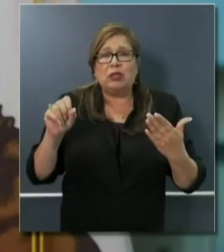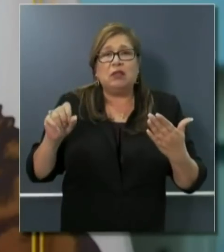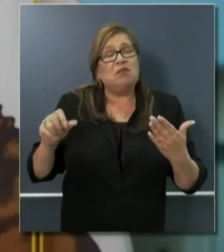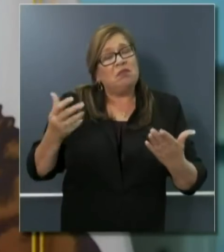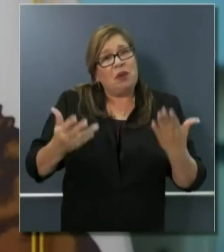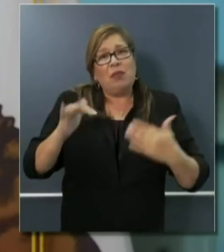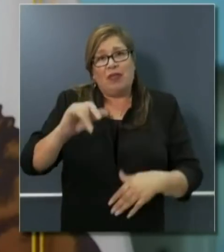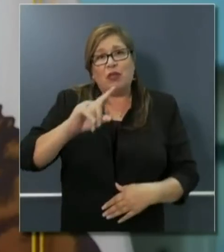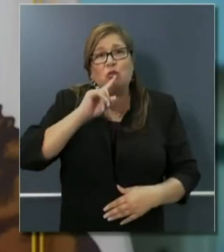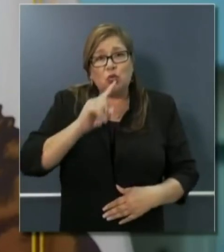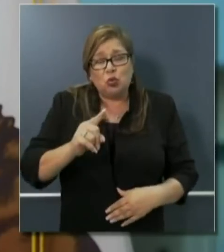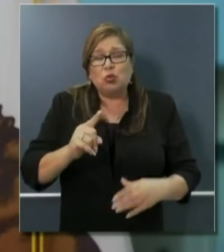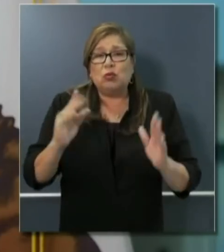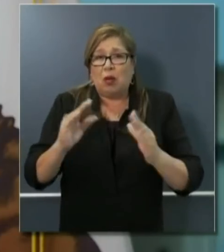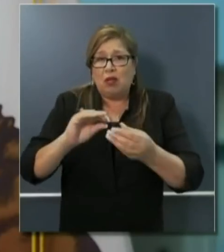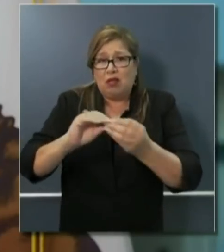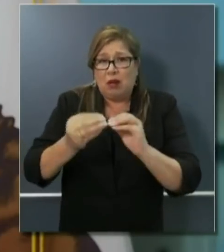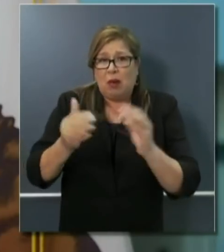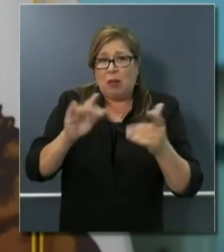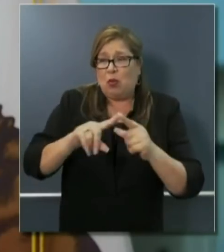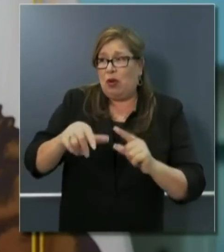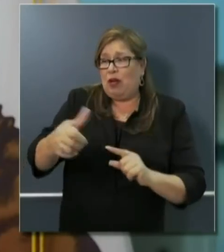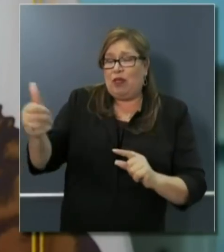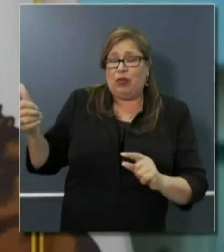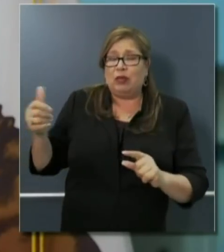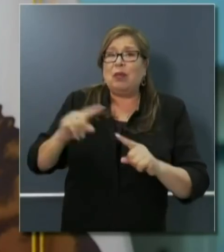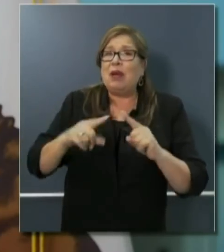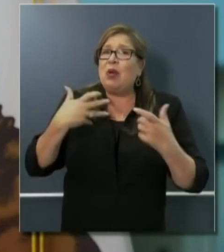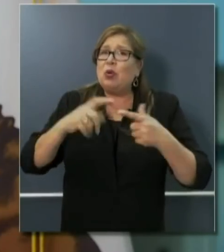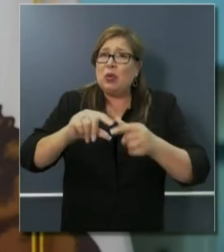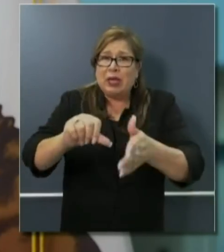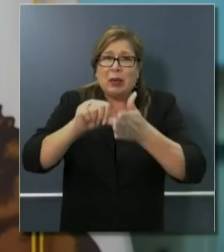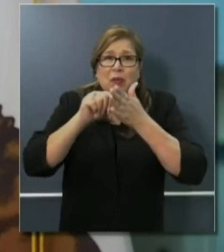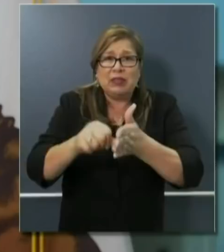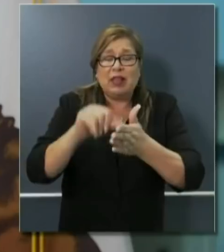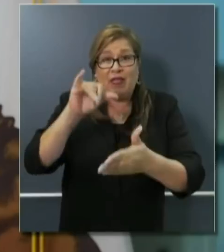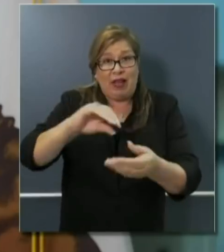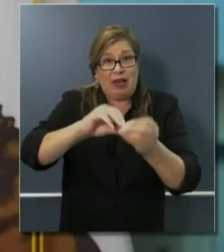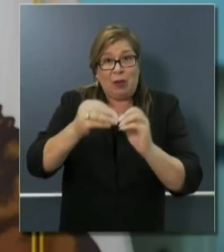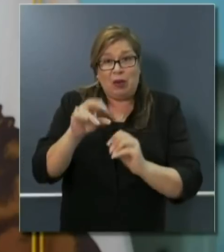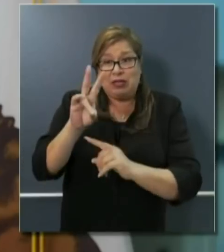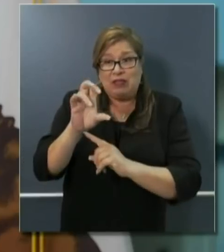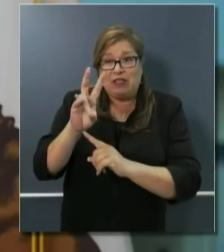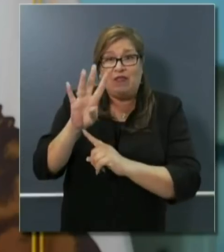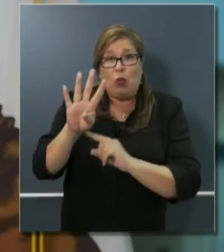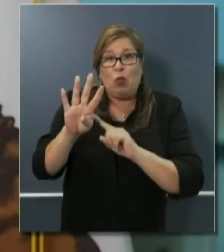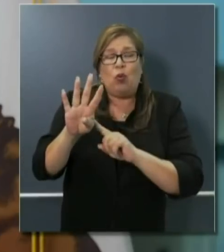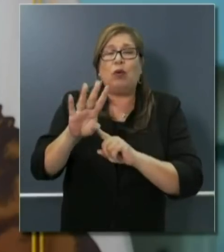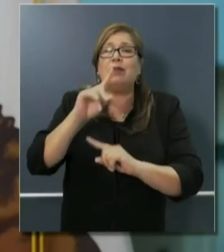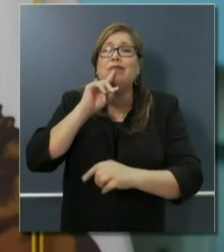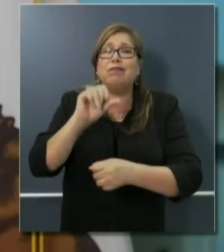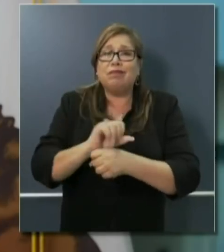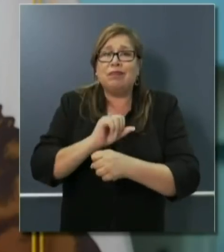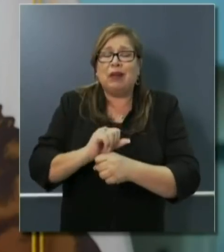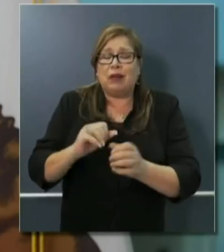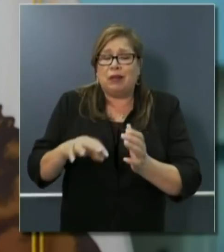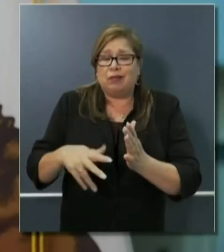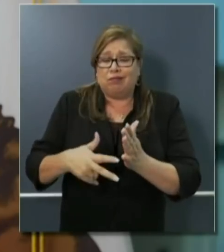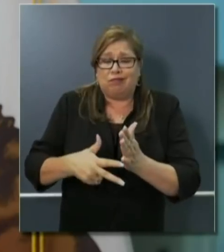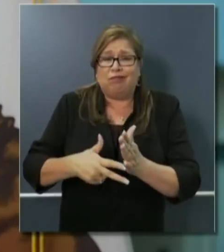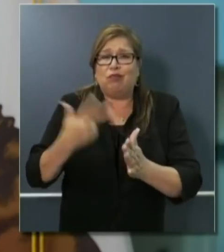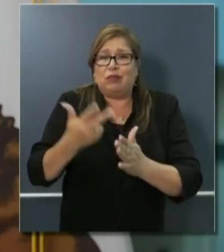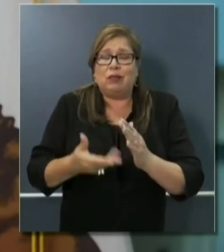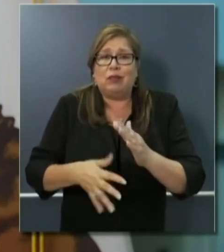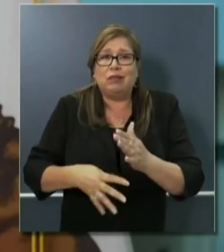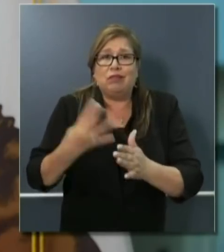true. But it's incredibly important to impress upon you that that number represents roughly a quadrupling compared to where we